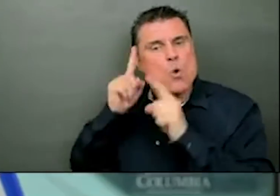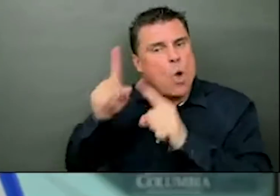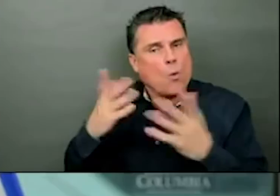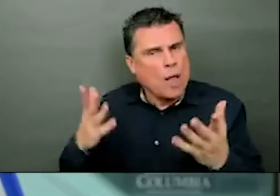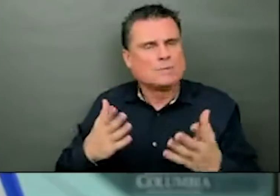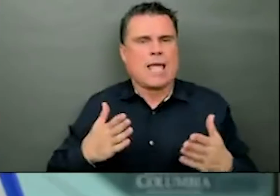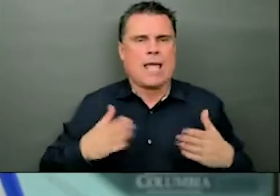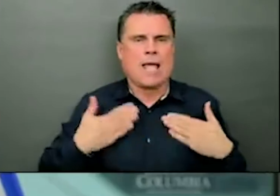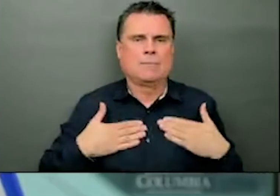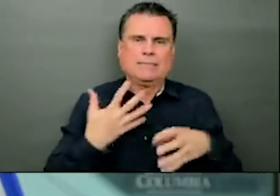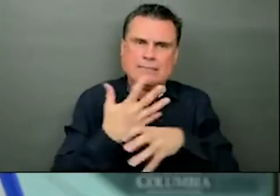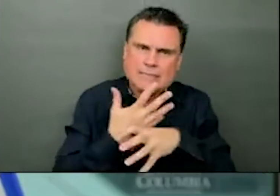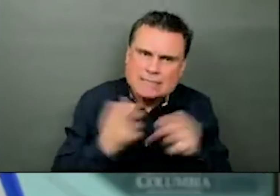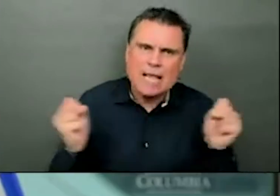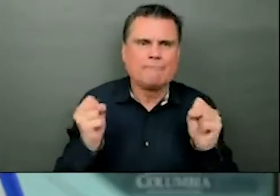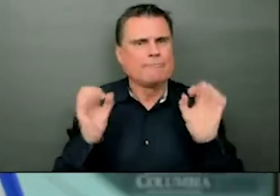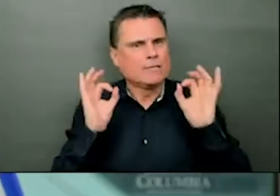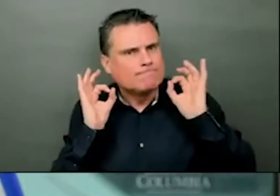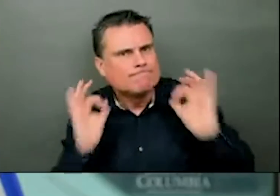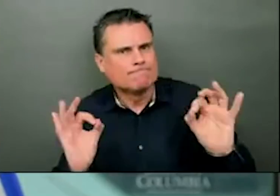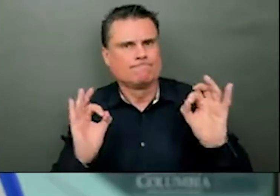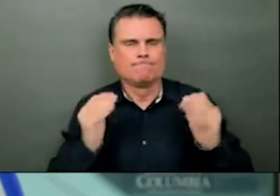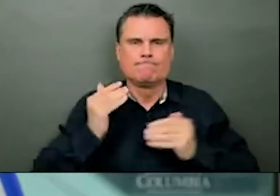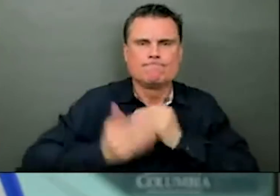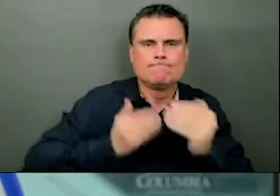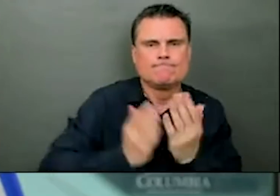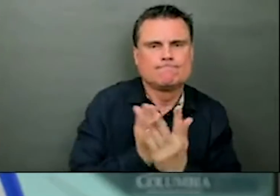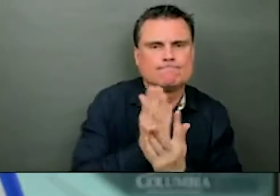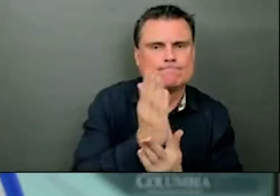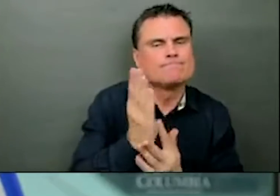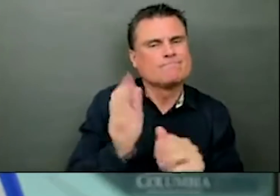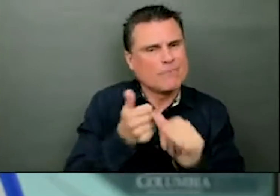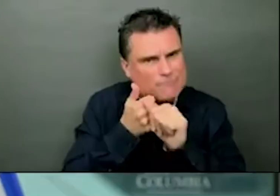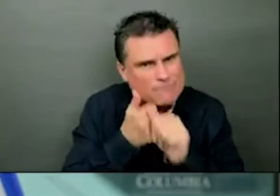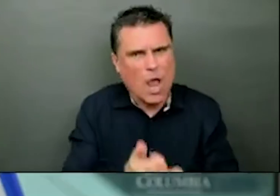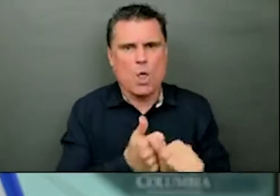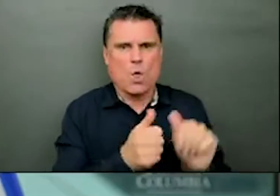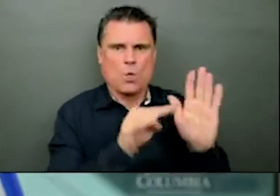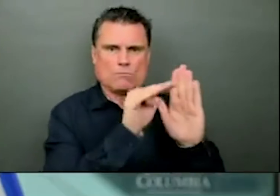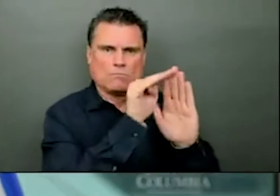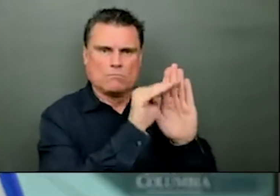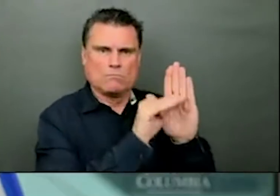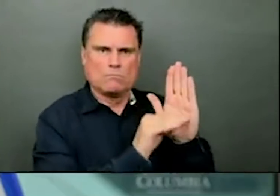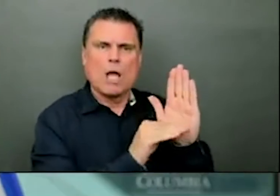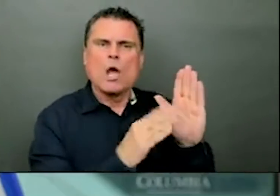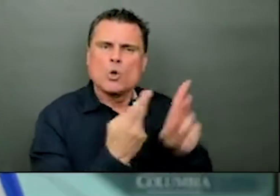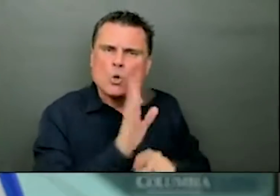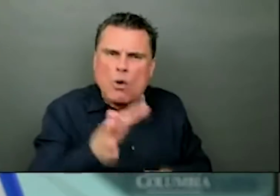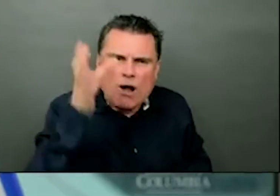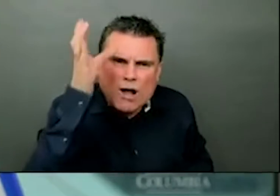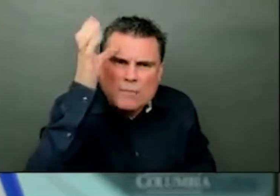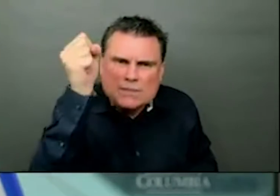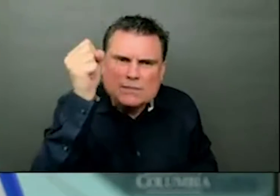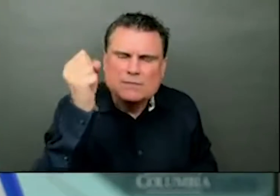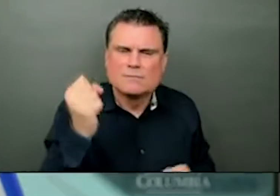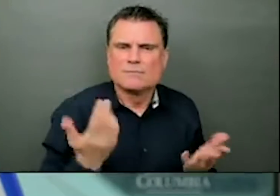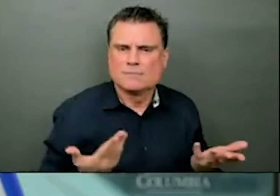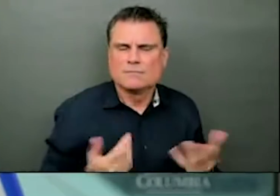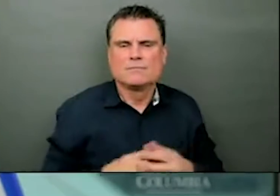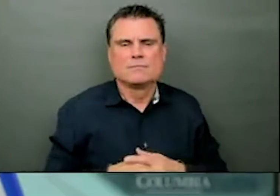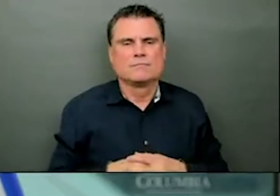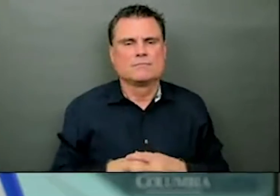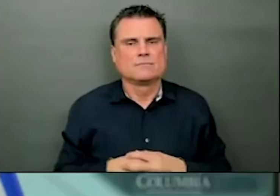Family Household Day long weekend. Let's use our COVID sense. Let's stop the spread. Let's play our key role in the vaccination